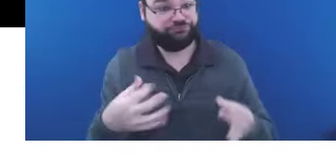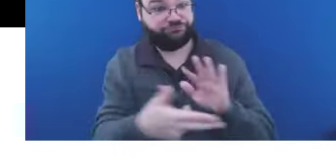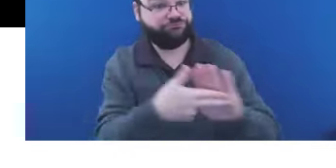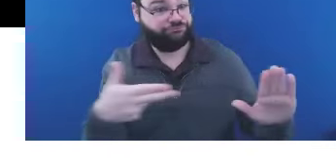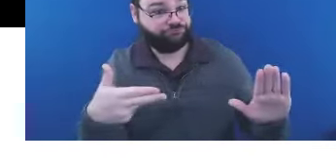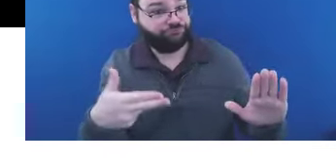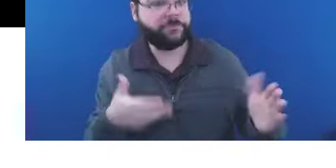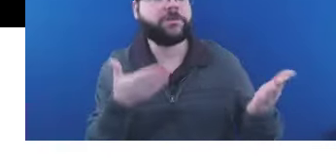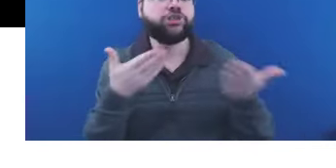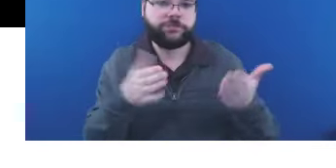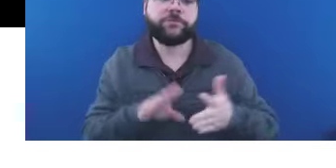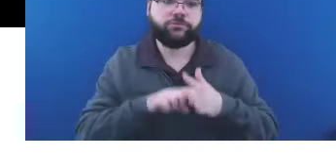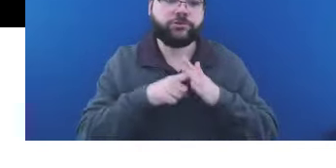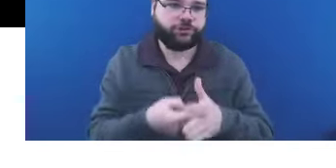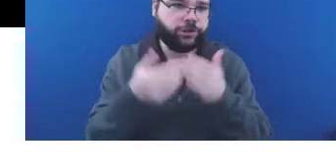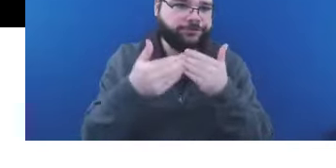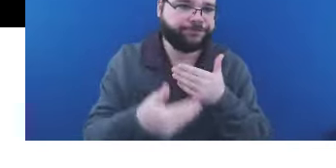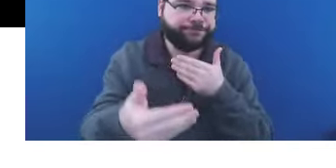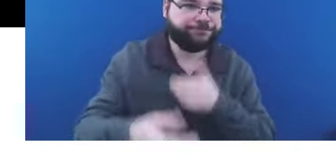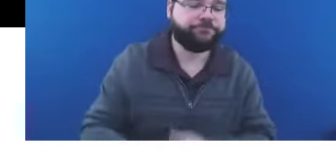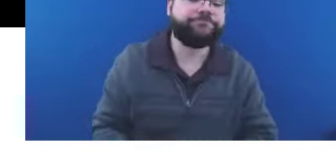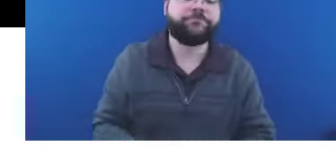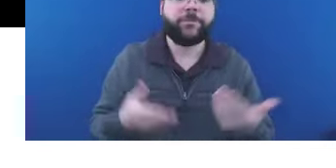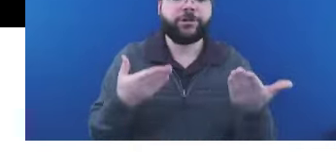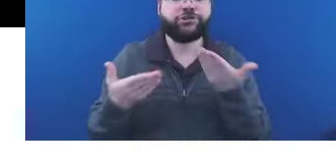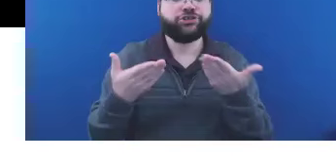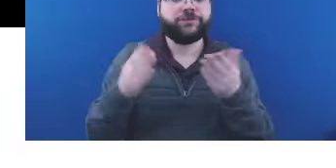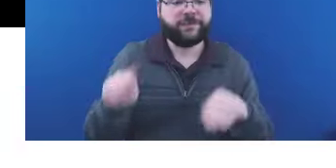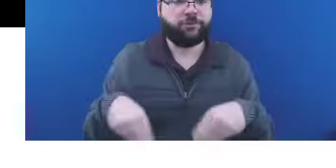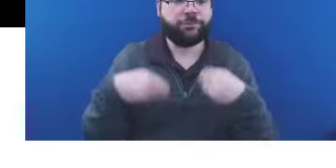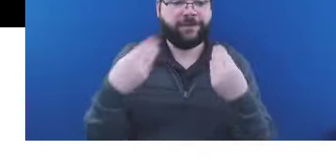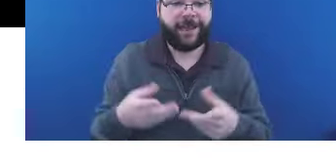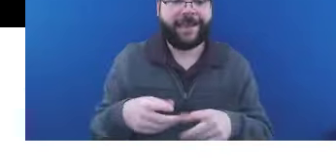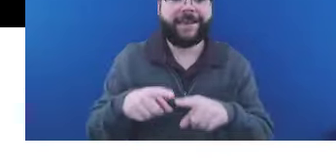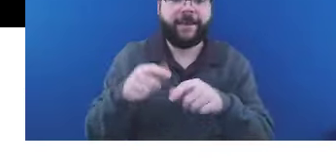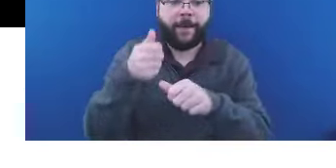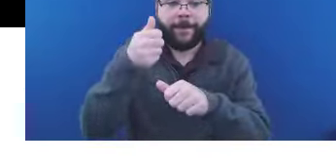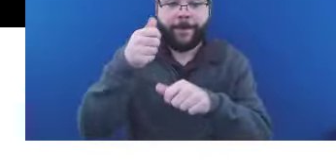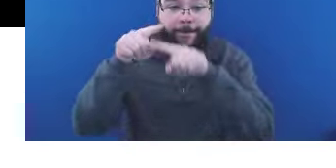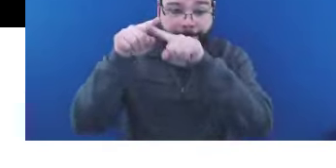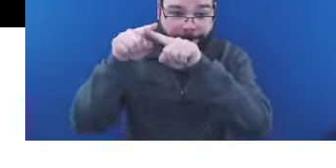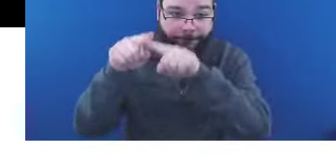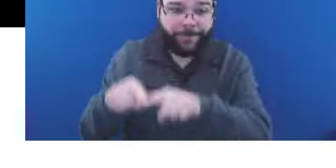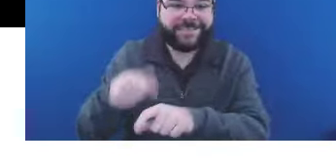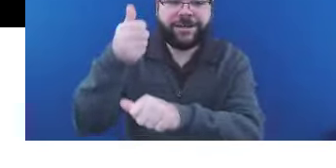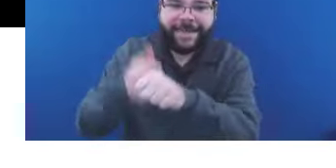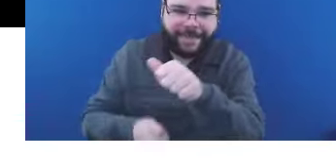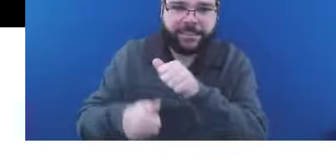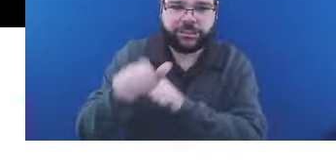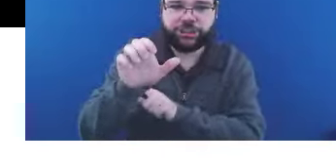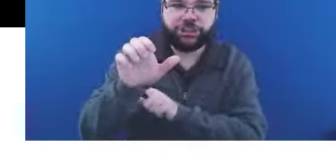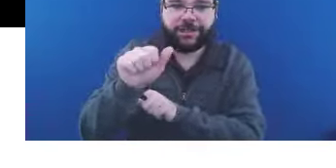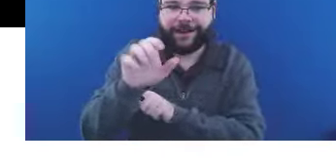services would start. Services are provided on a case-by-case basis and are individualized based on